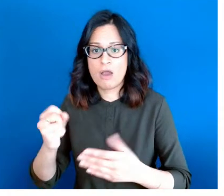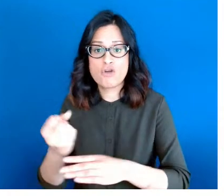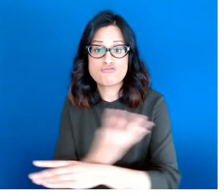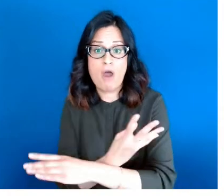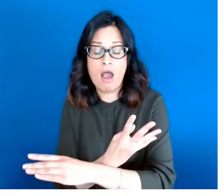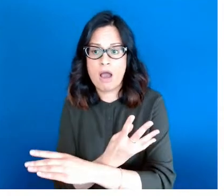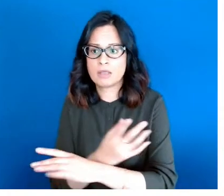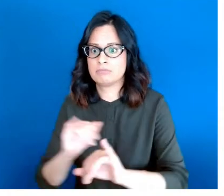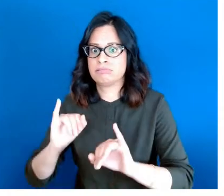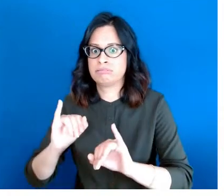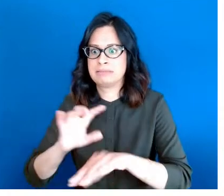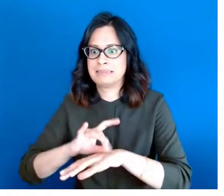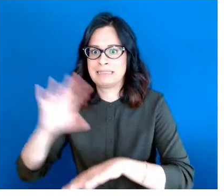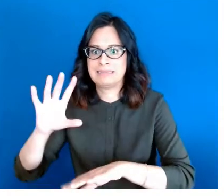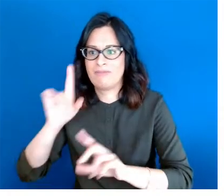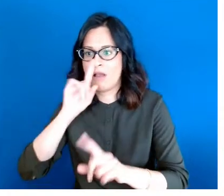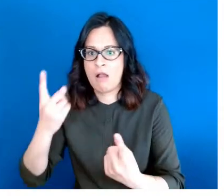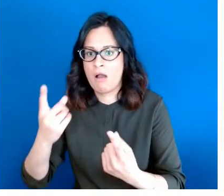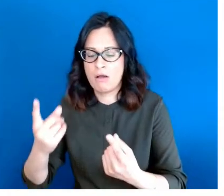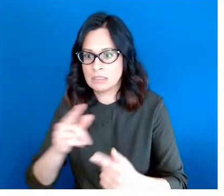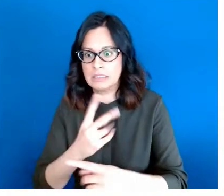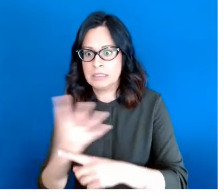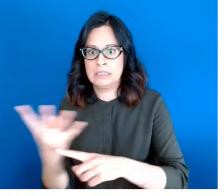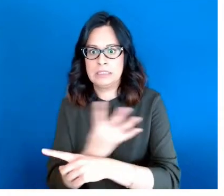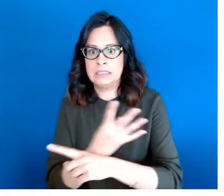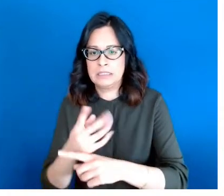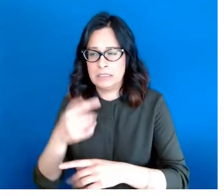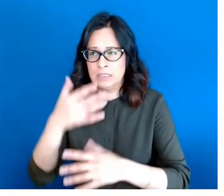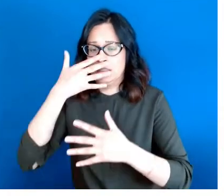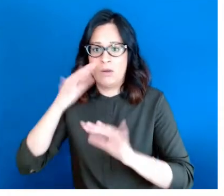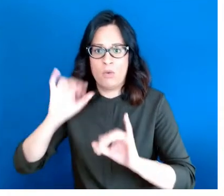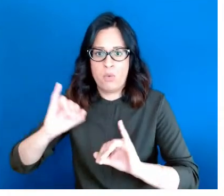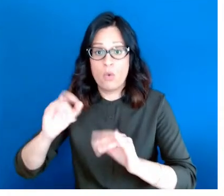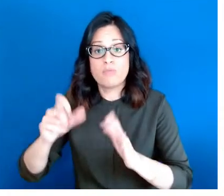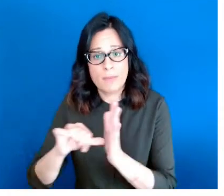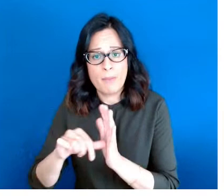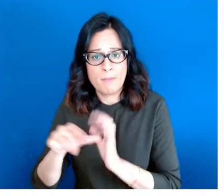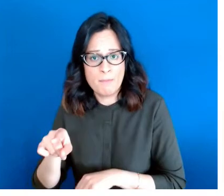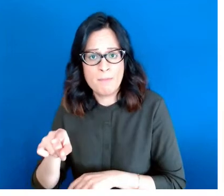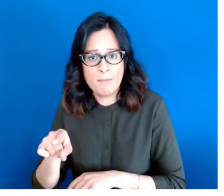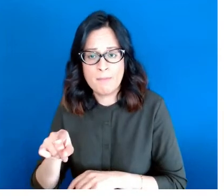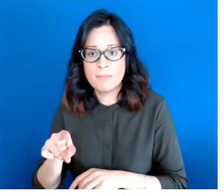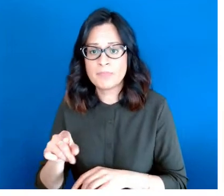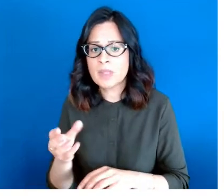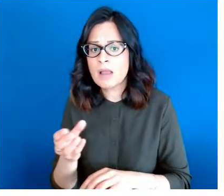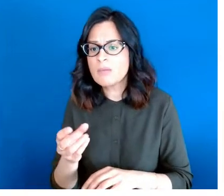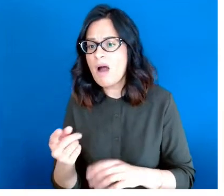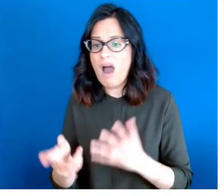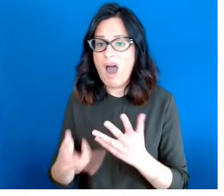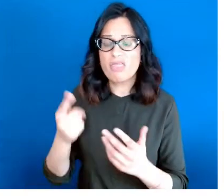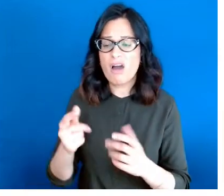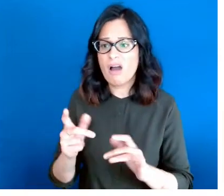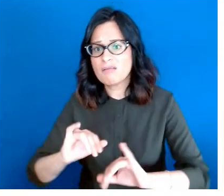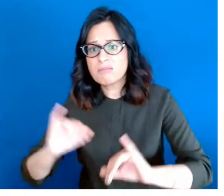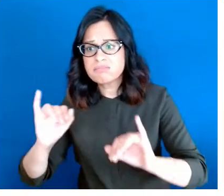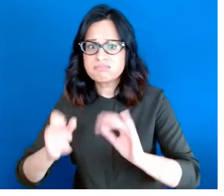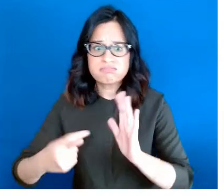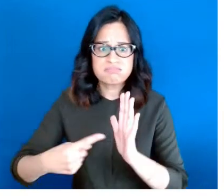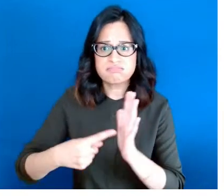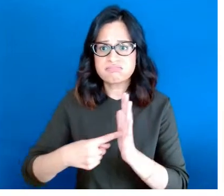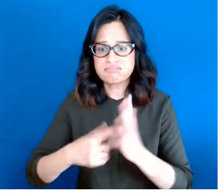has significant problems, but doesn't have any other major